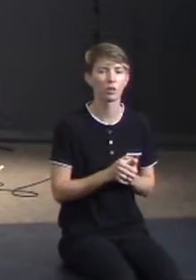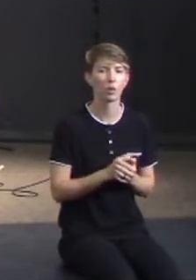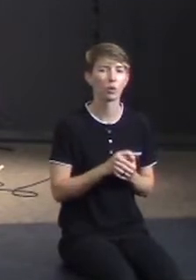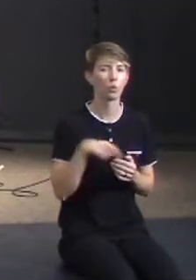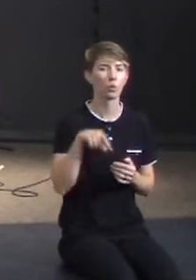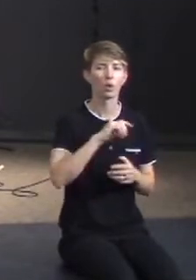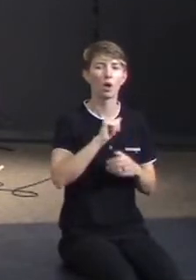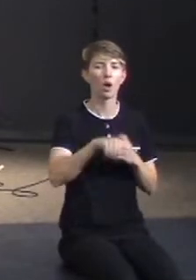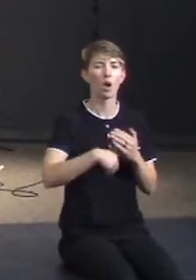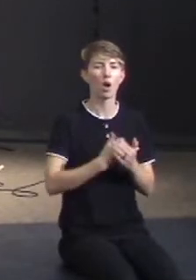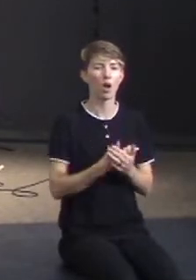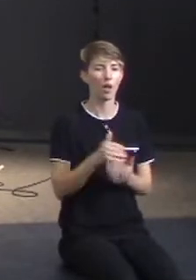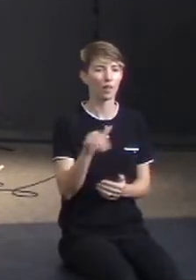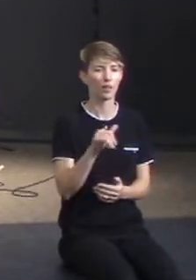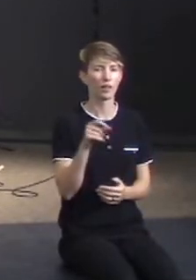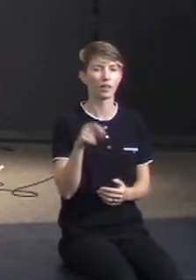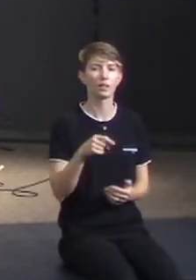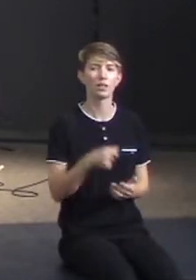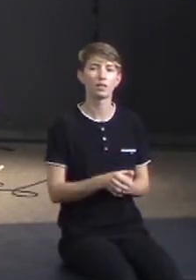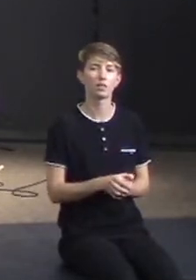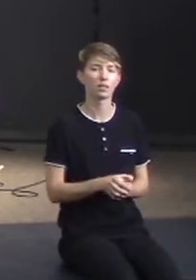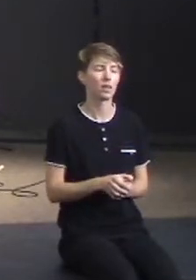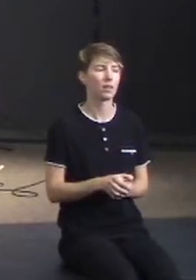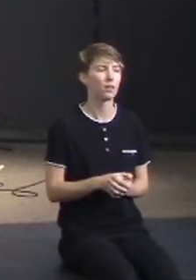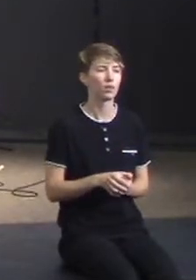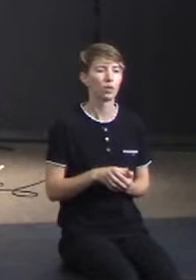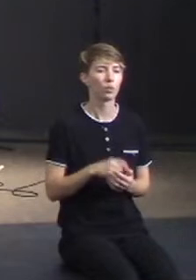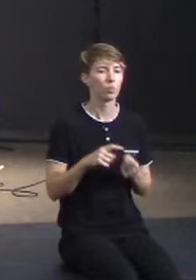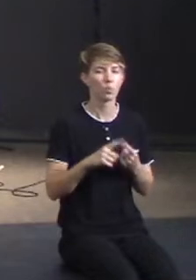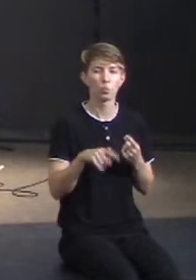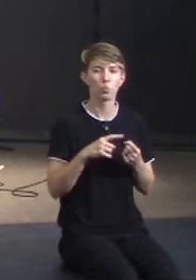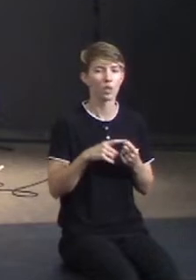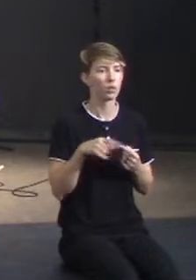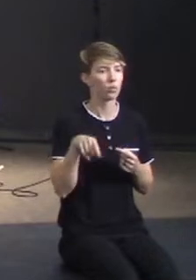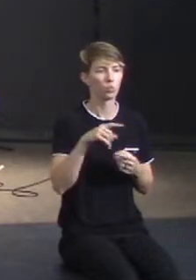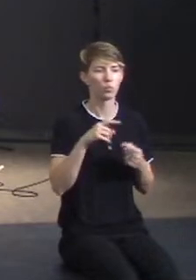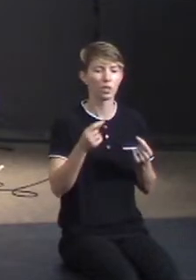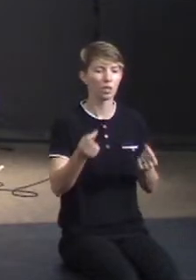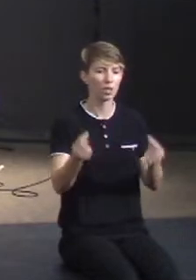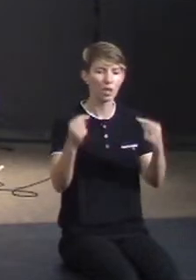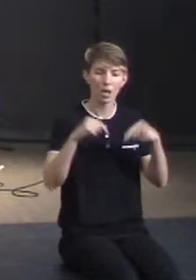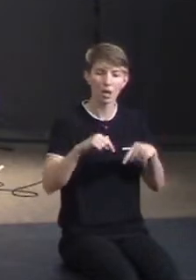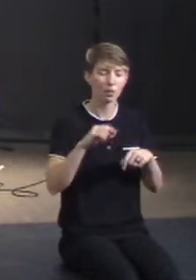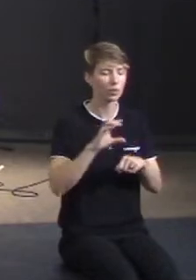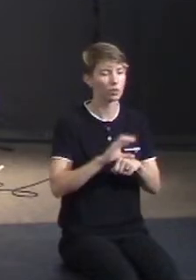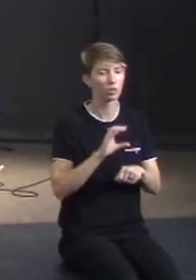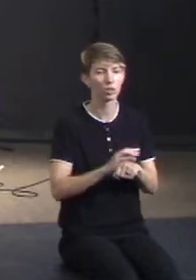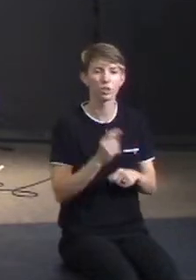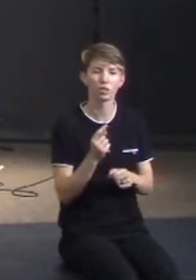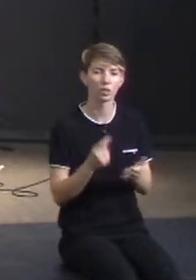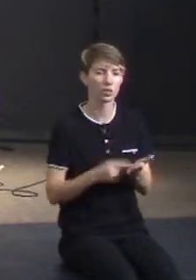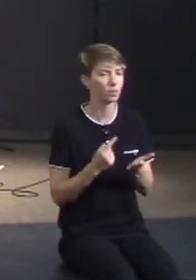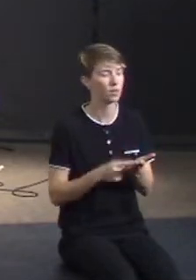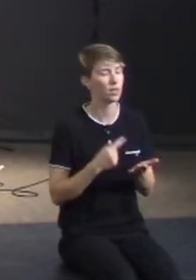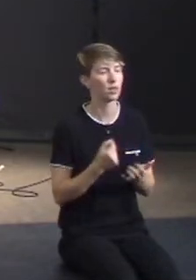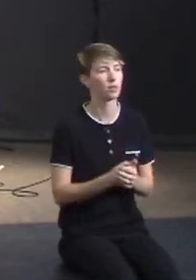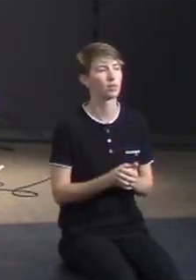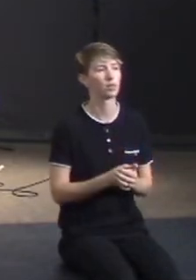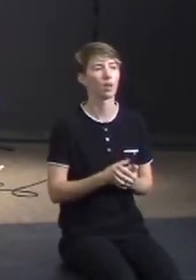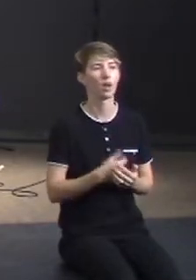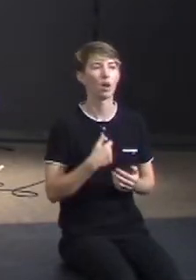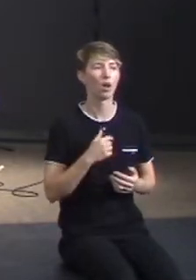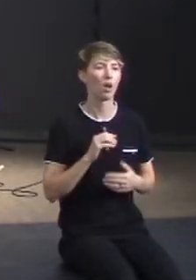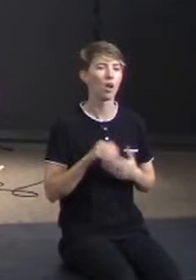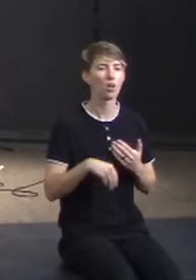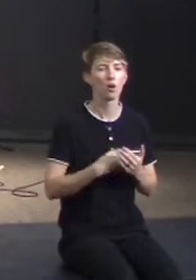We're even like this when we come to church sometimes. We kind of come all armored up, kind of looking